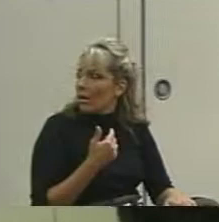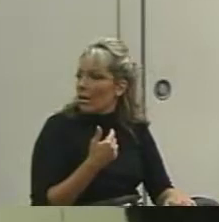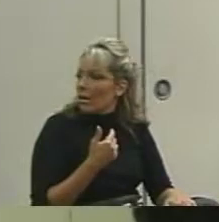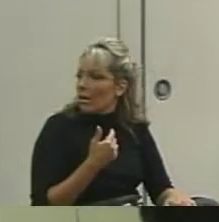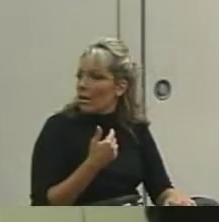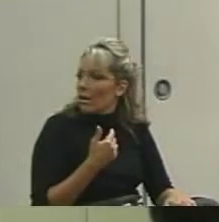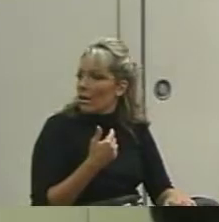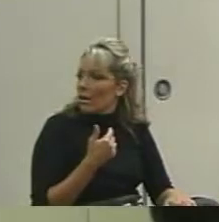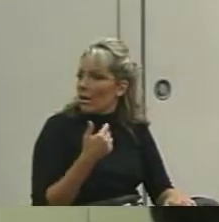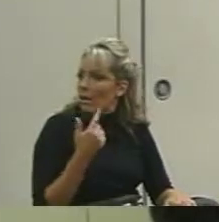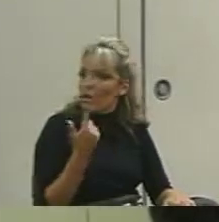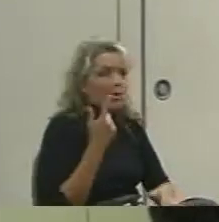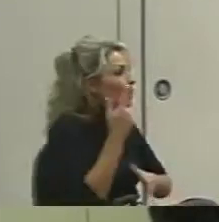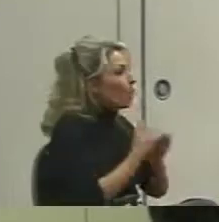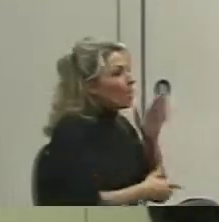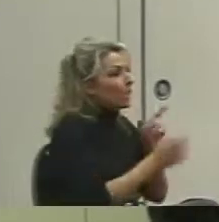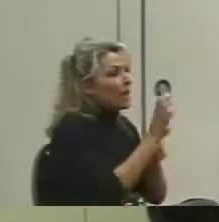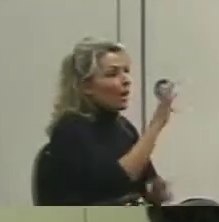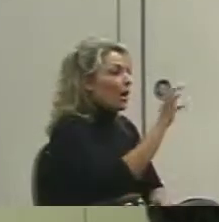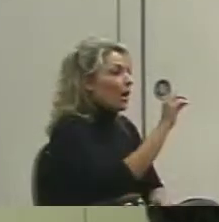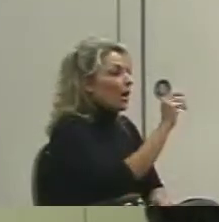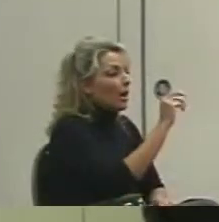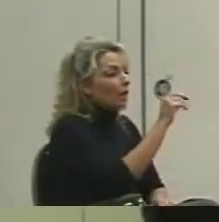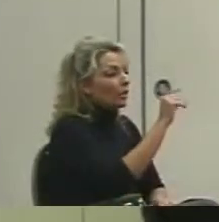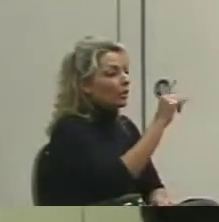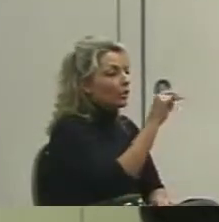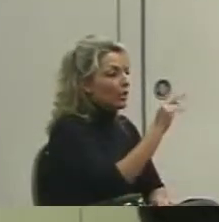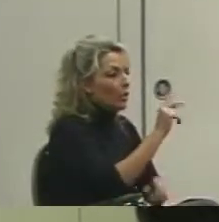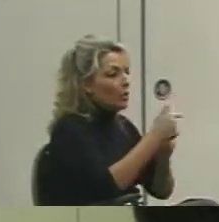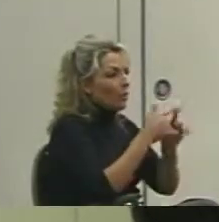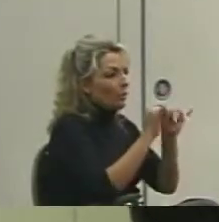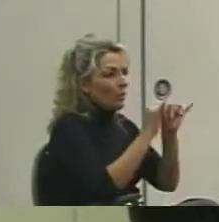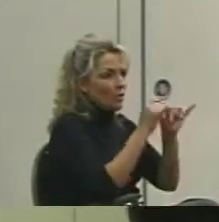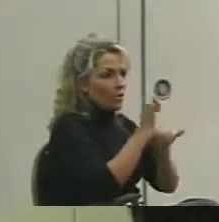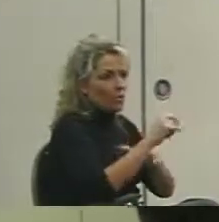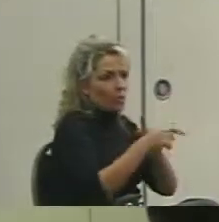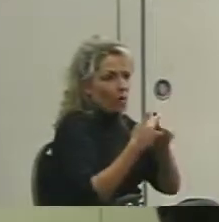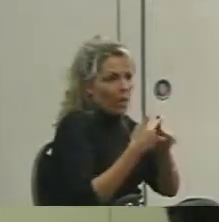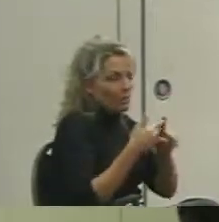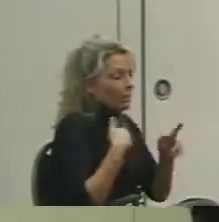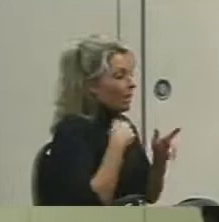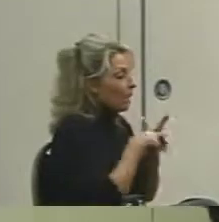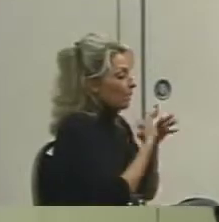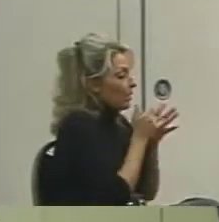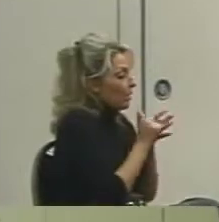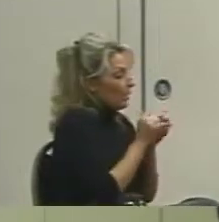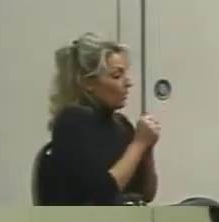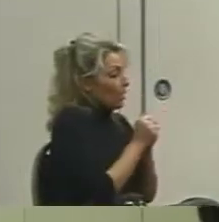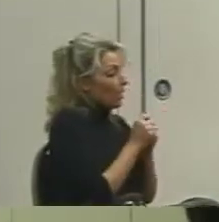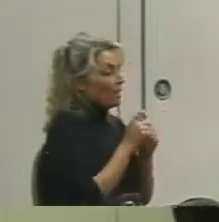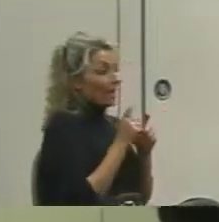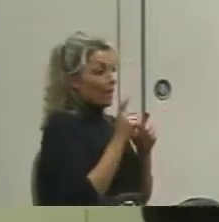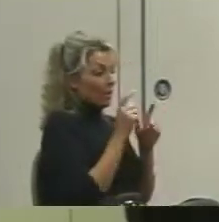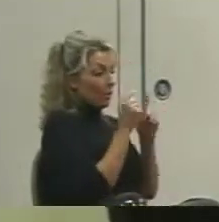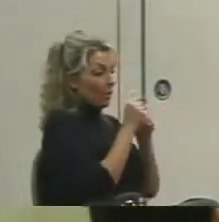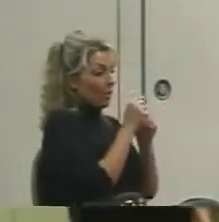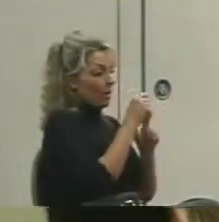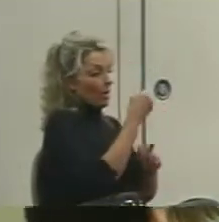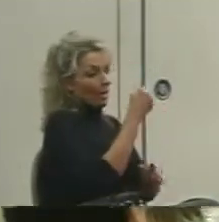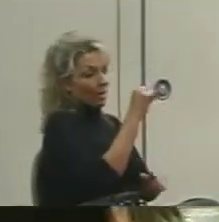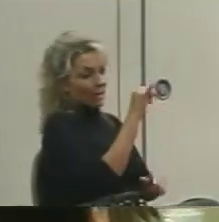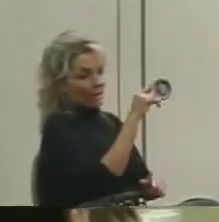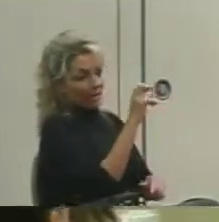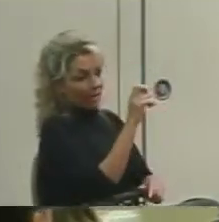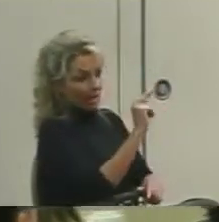All right, what's our condition? When are we going to measure this? So I would start this one with the word given. Given that